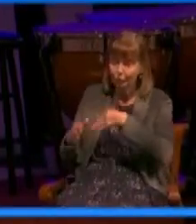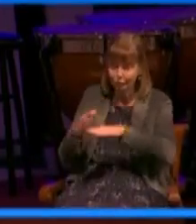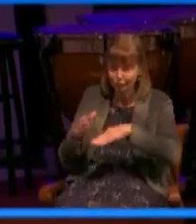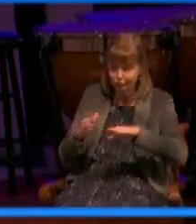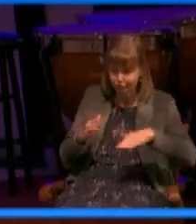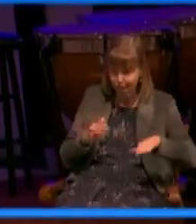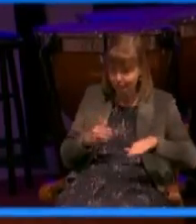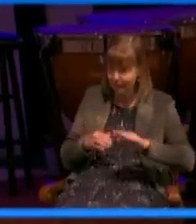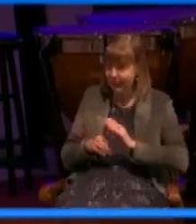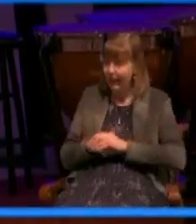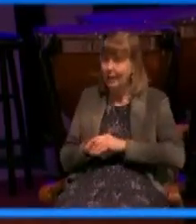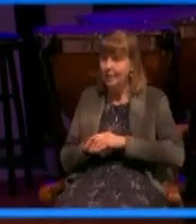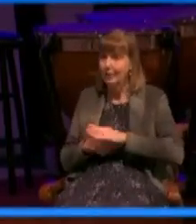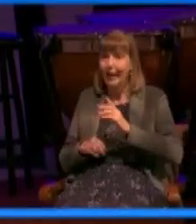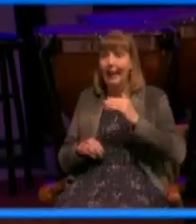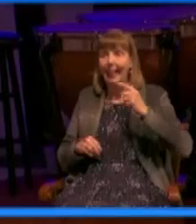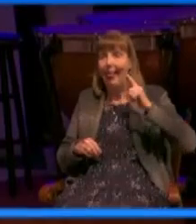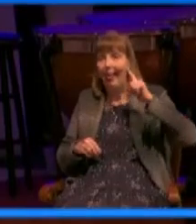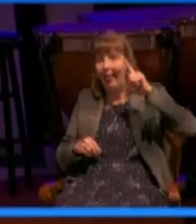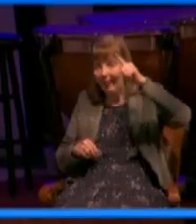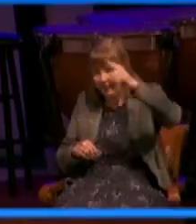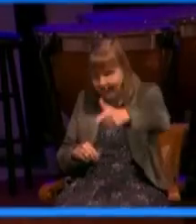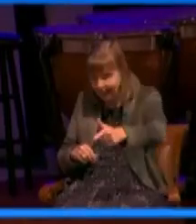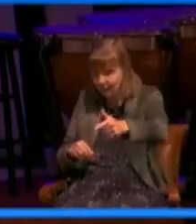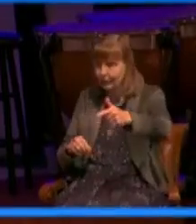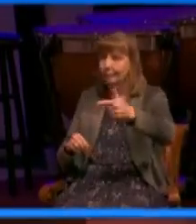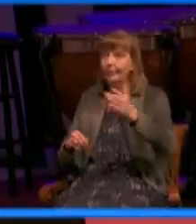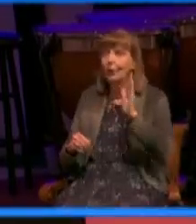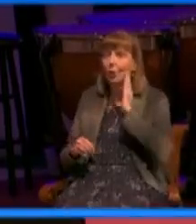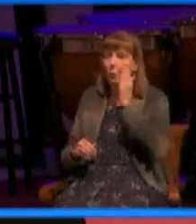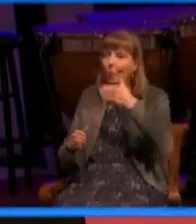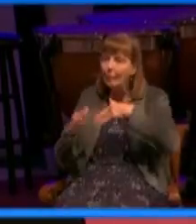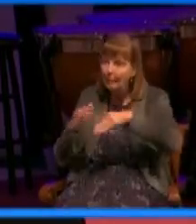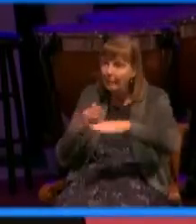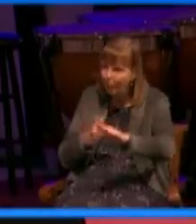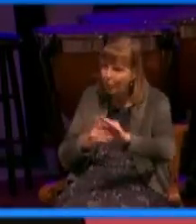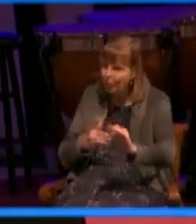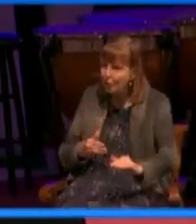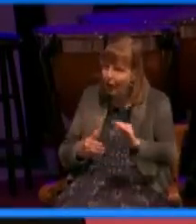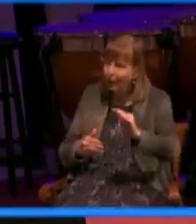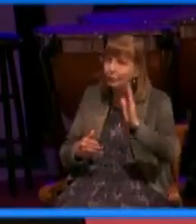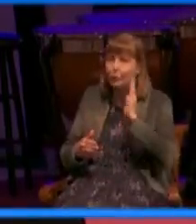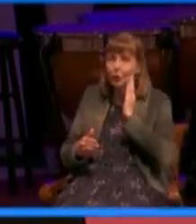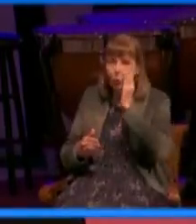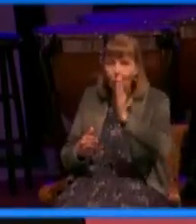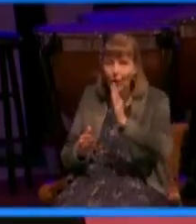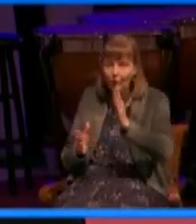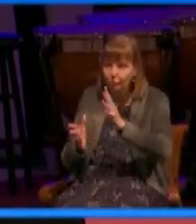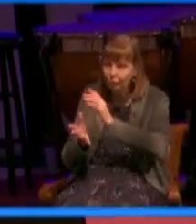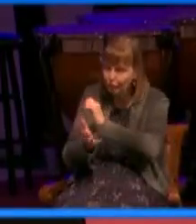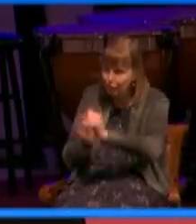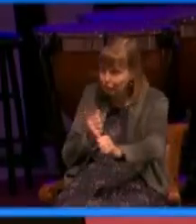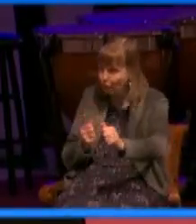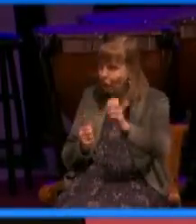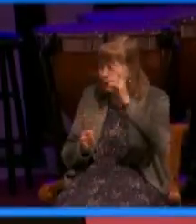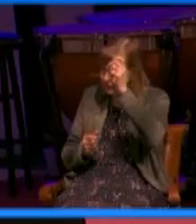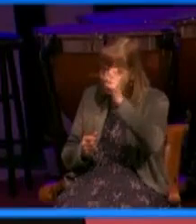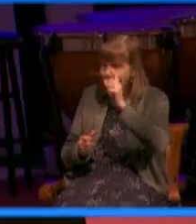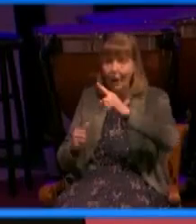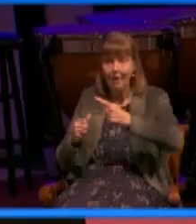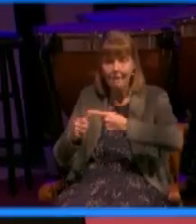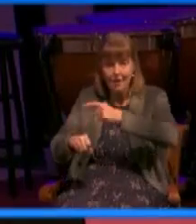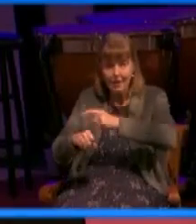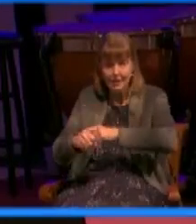is a prophecy of Jesus. In Genesis chapter 3, verse 15, we have the first prophecy that Jesus will come and